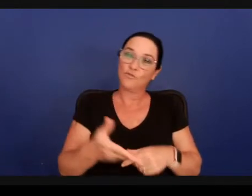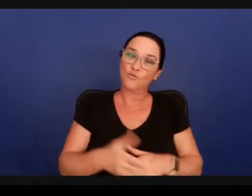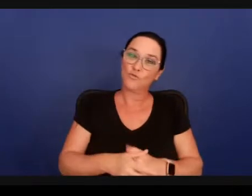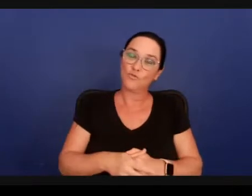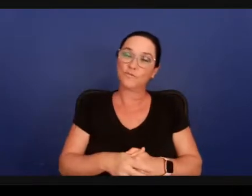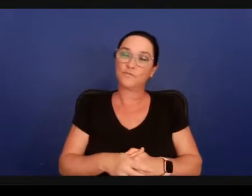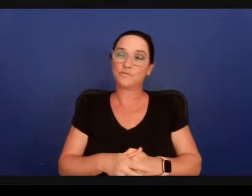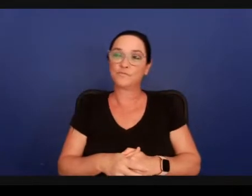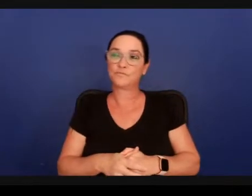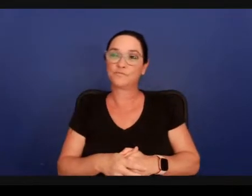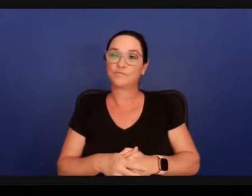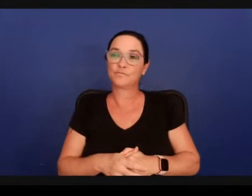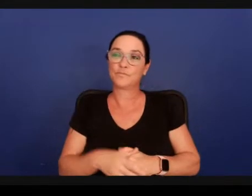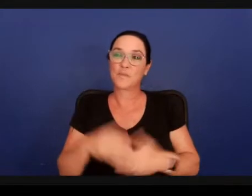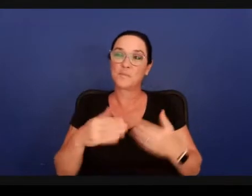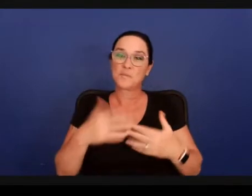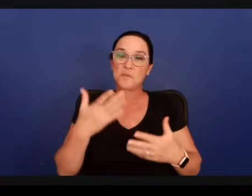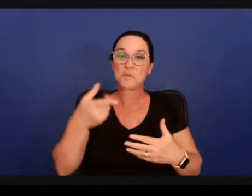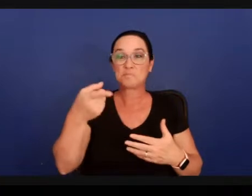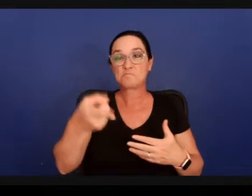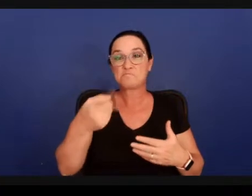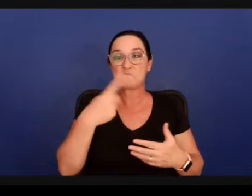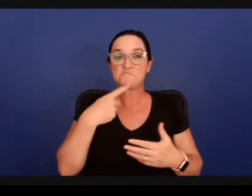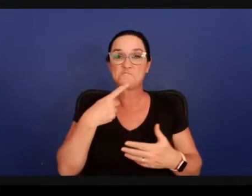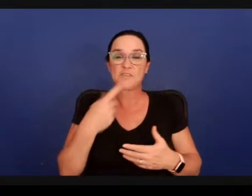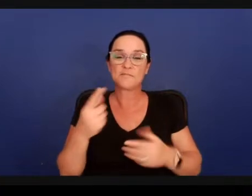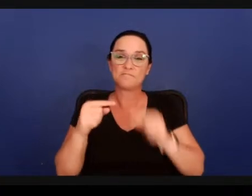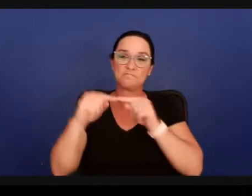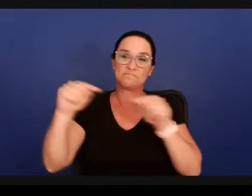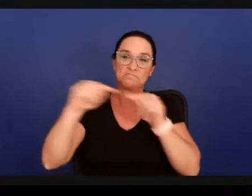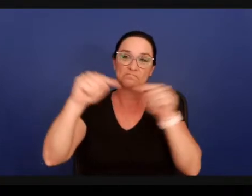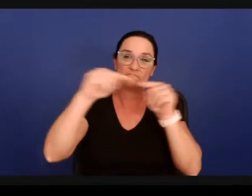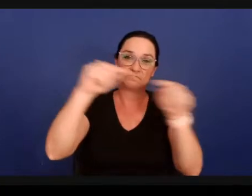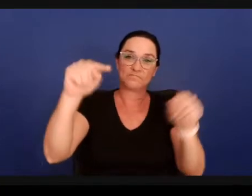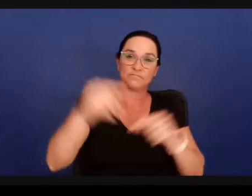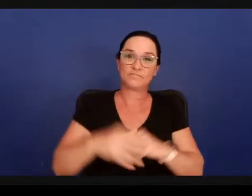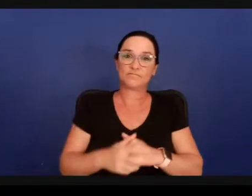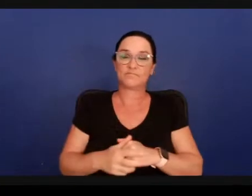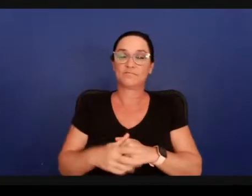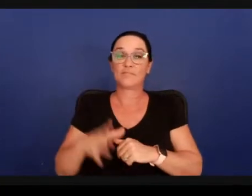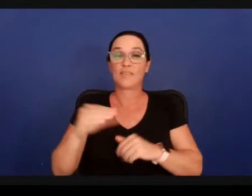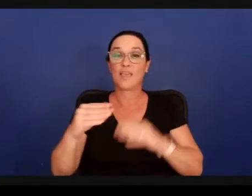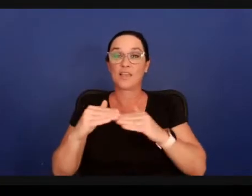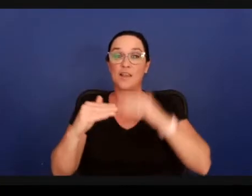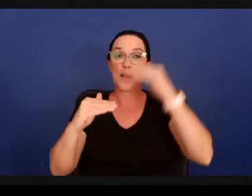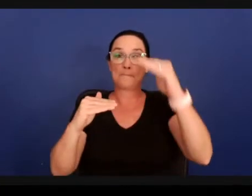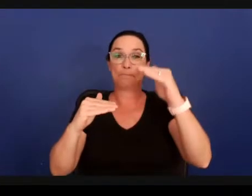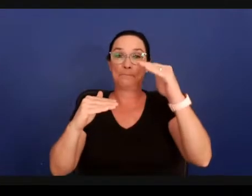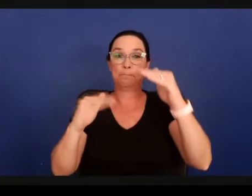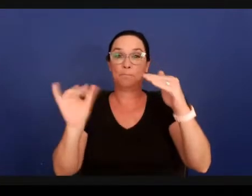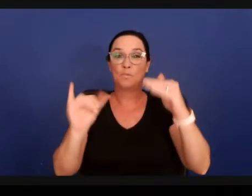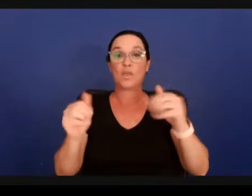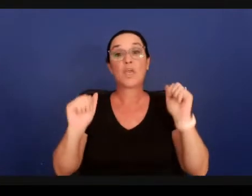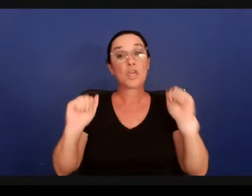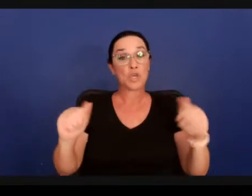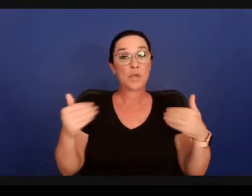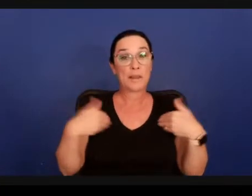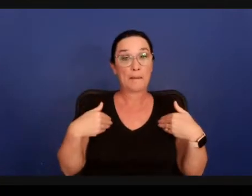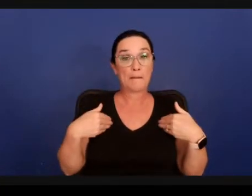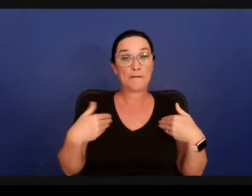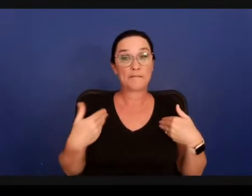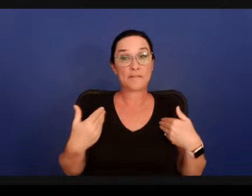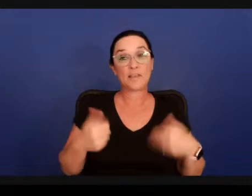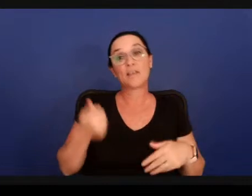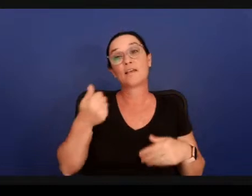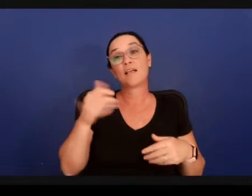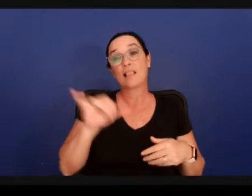well, maybe through there, something like that, as well as further up here. You could get something like this is September